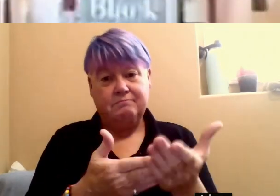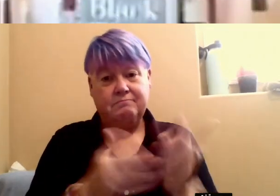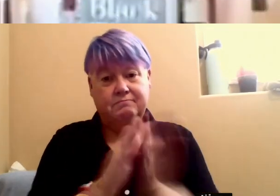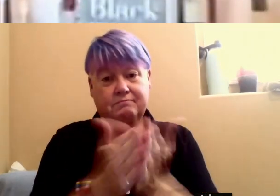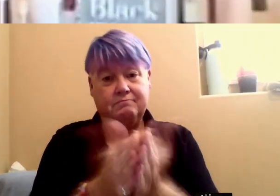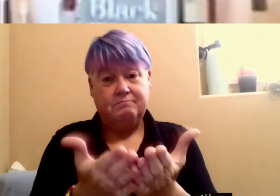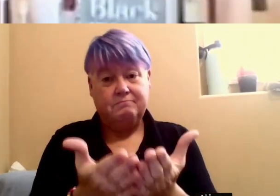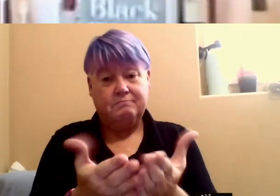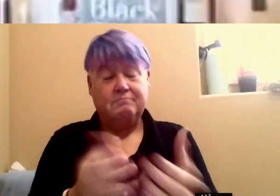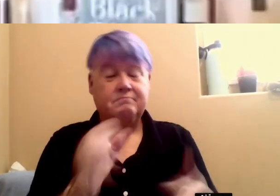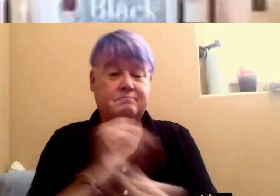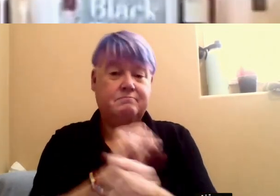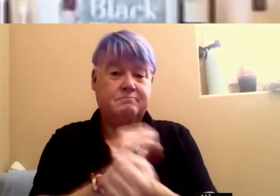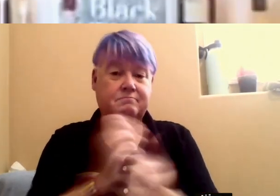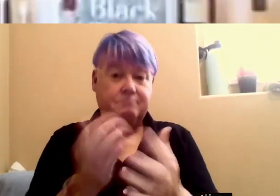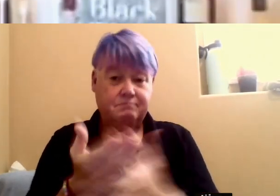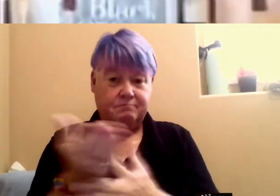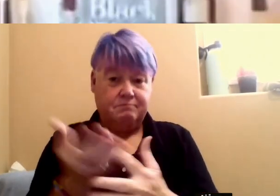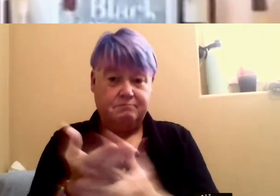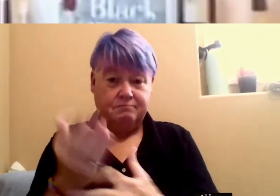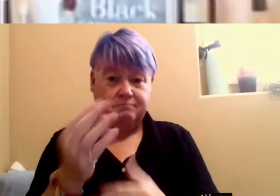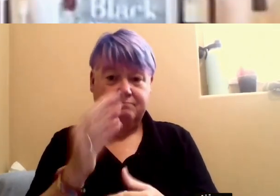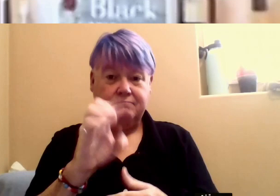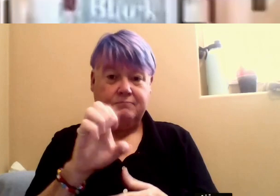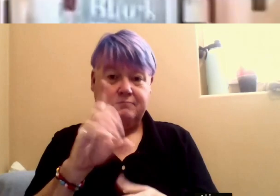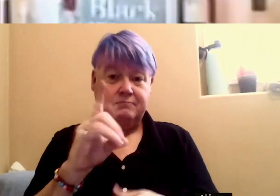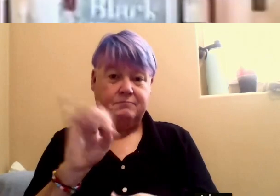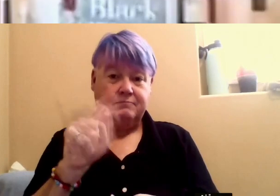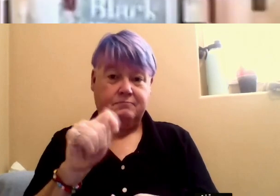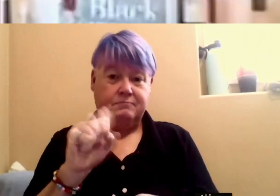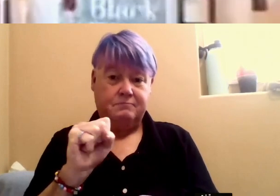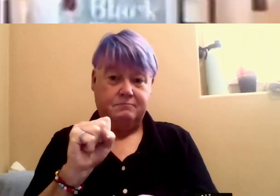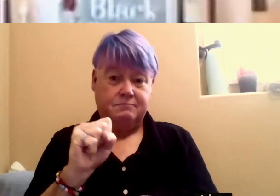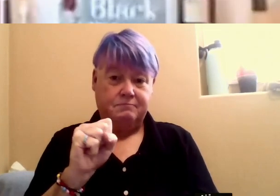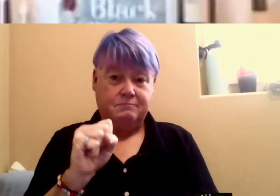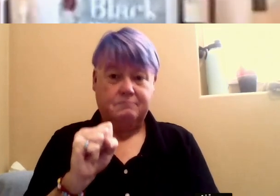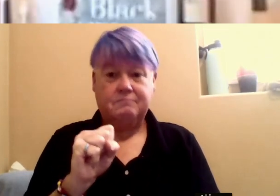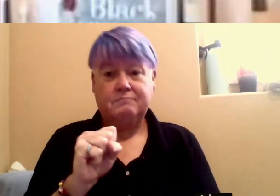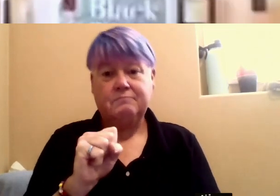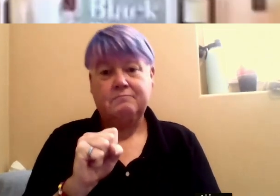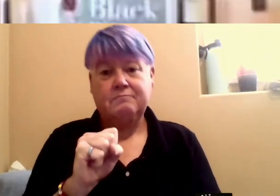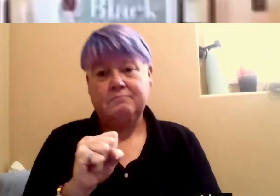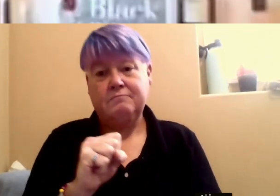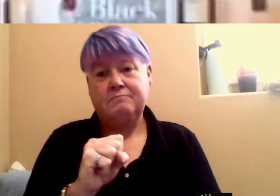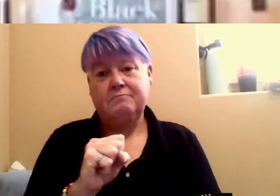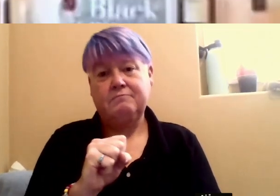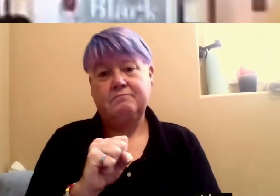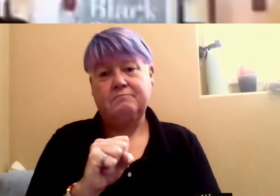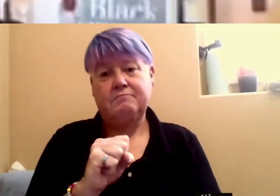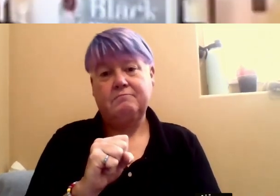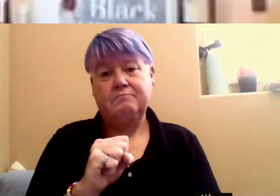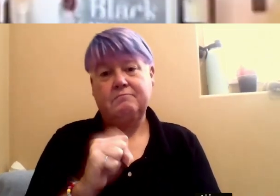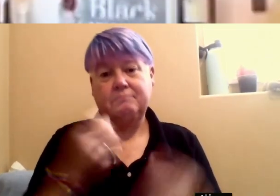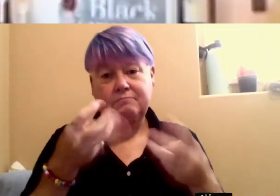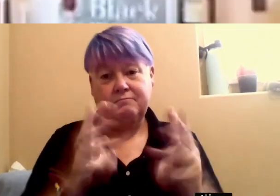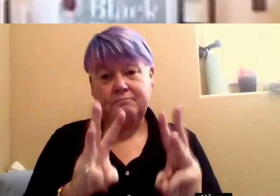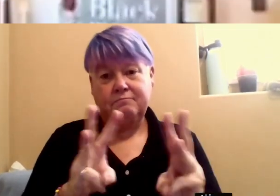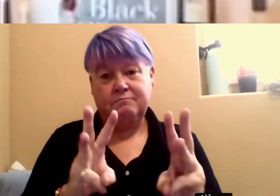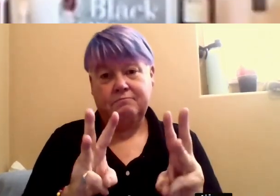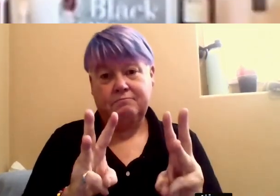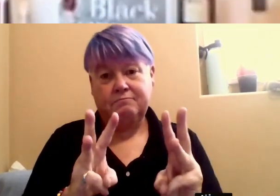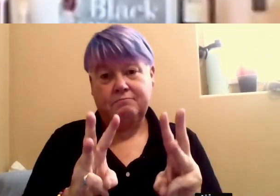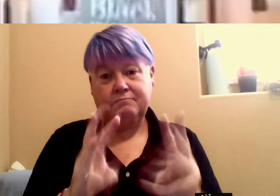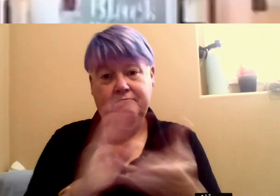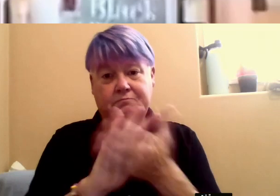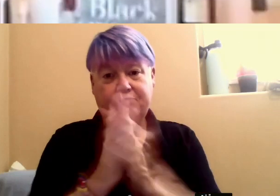like substantive edits and stuff like that. I think it just like in a way it